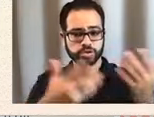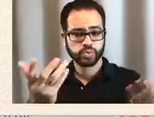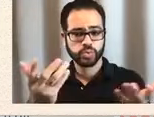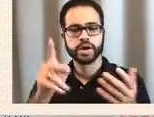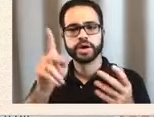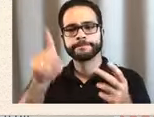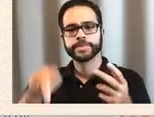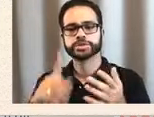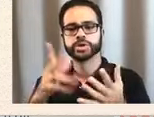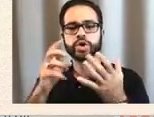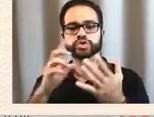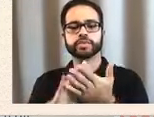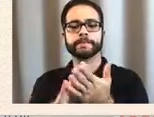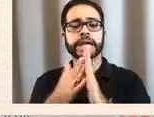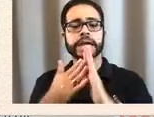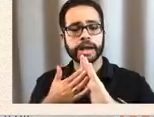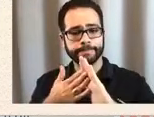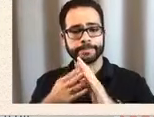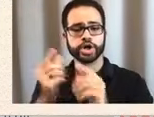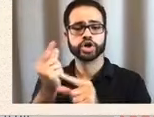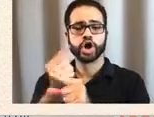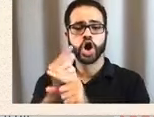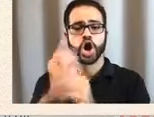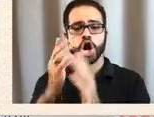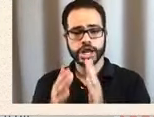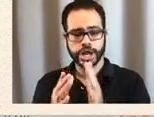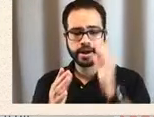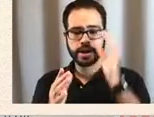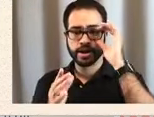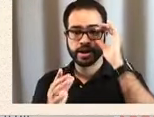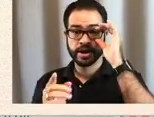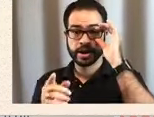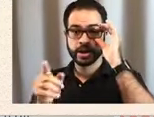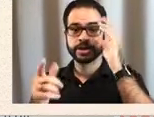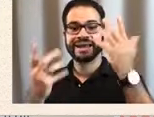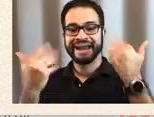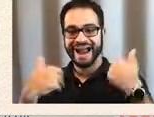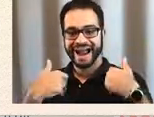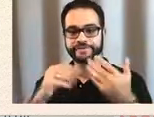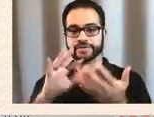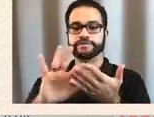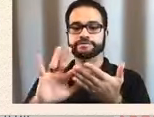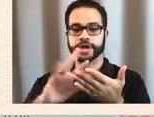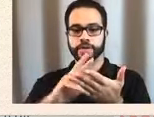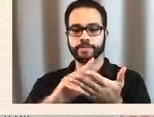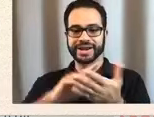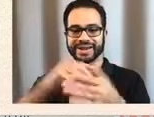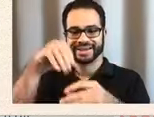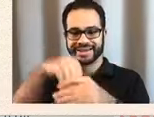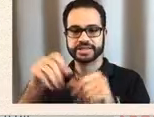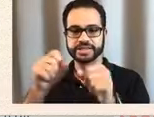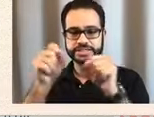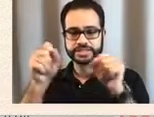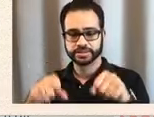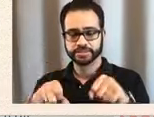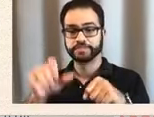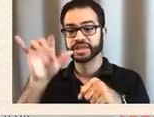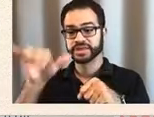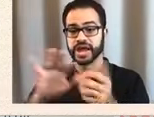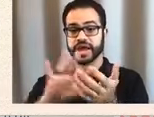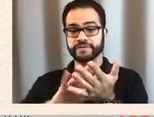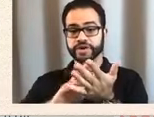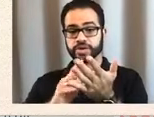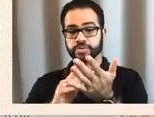appointed guardian advocate is fingerprinted, and then those fingerprints trigger a background check